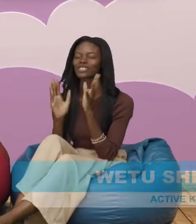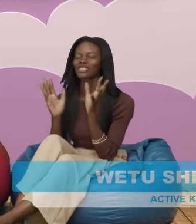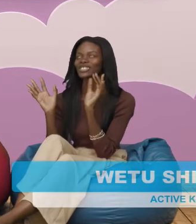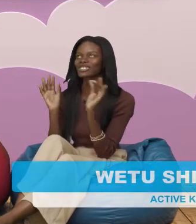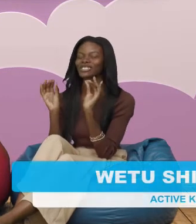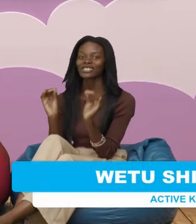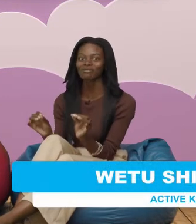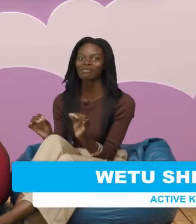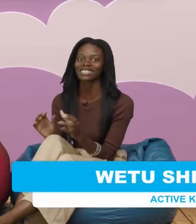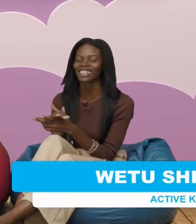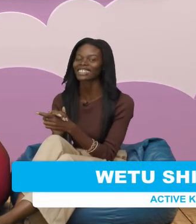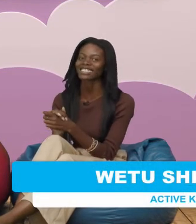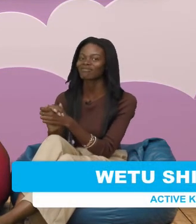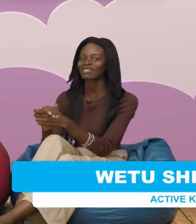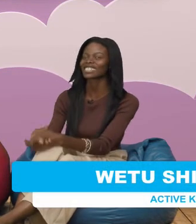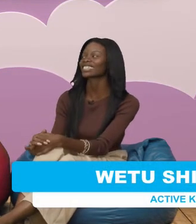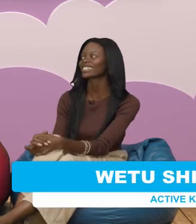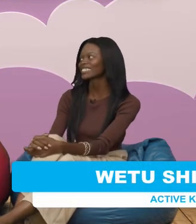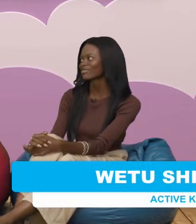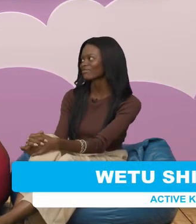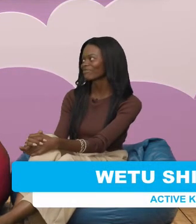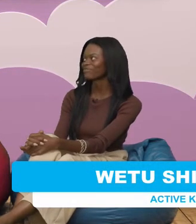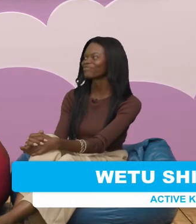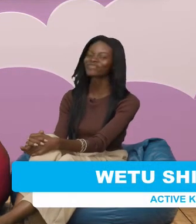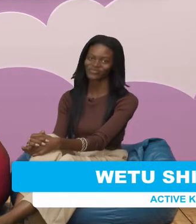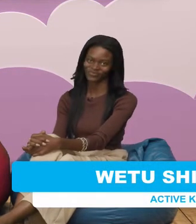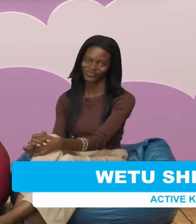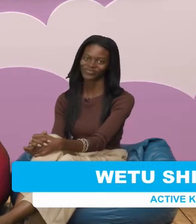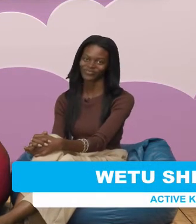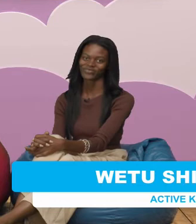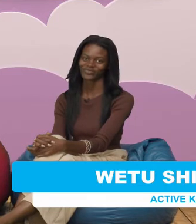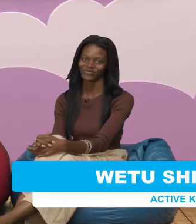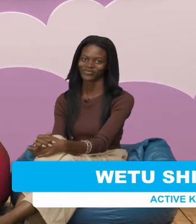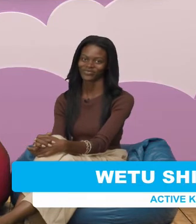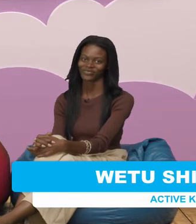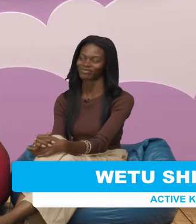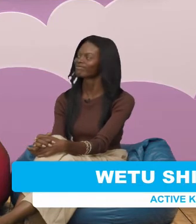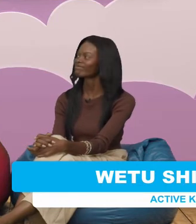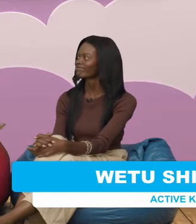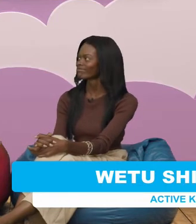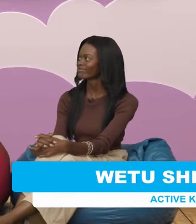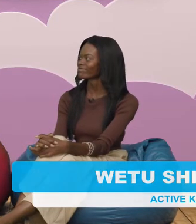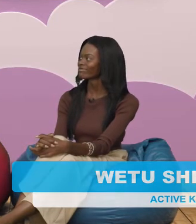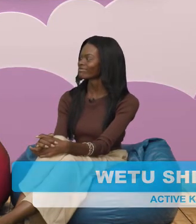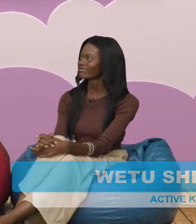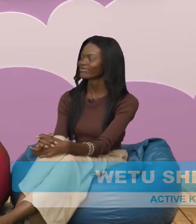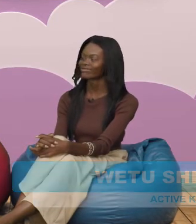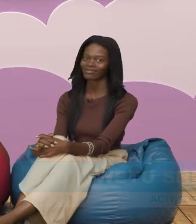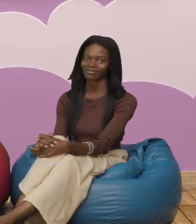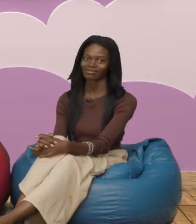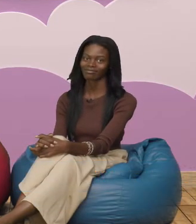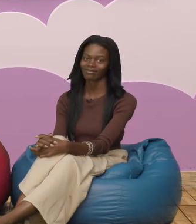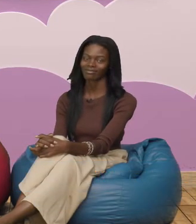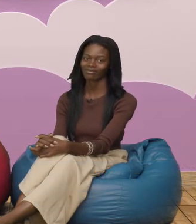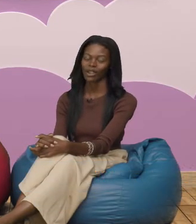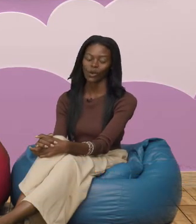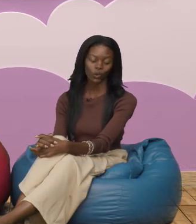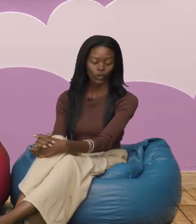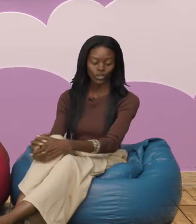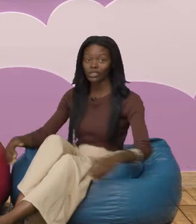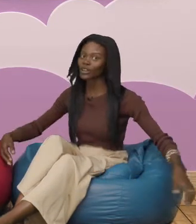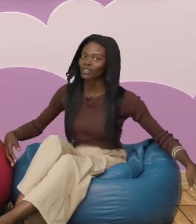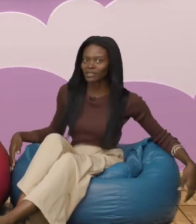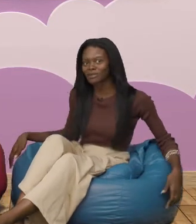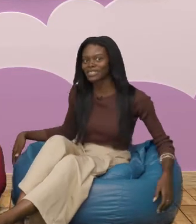so super excited to be here. Yes, Shay, we have such an exciting episode, but first, how are you feeling on your beanbag? Ooh, it's